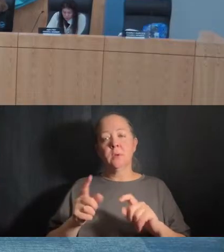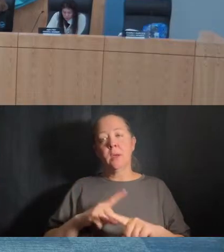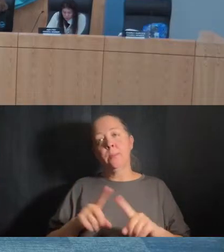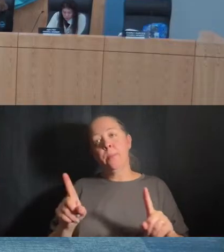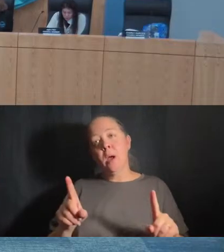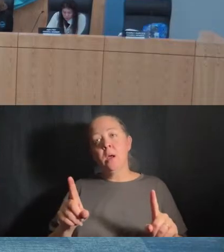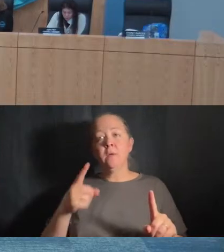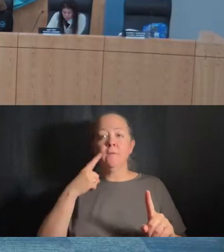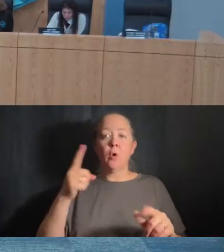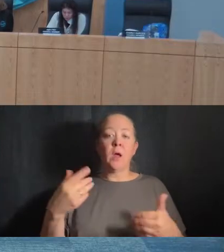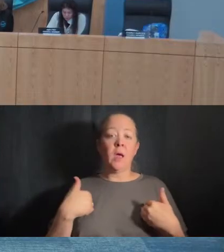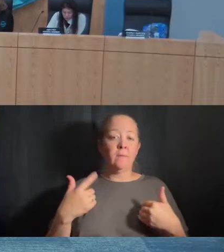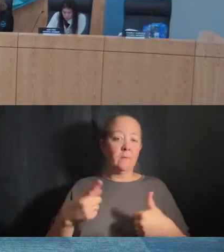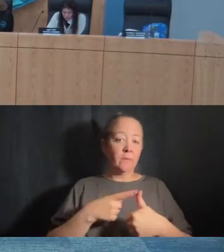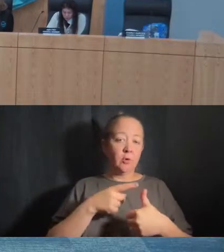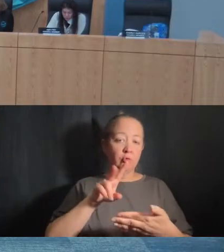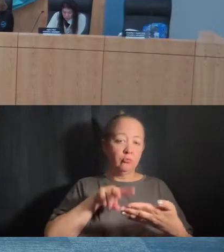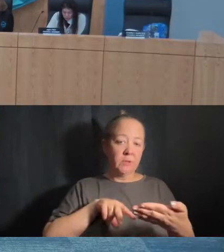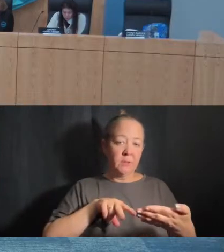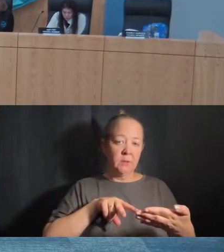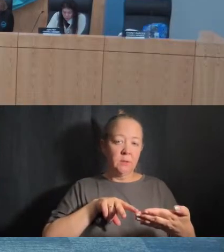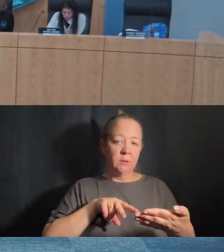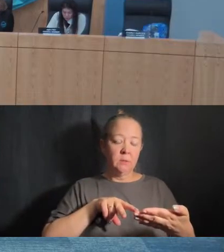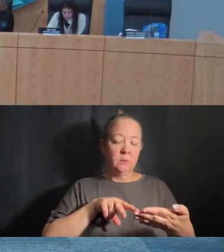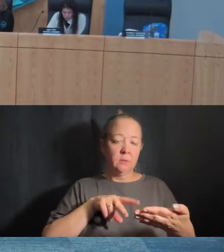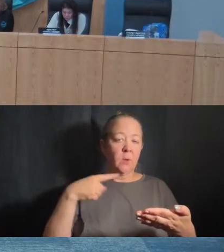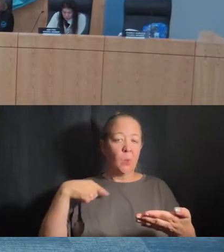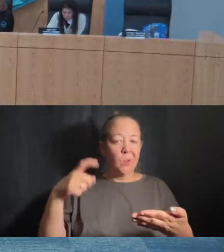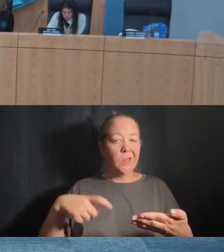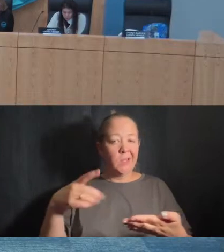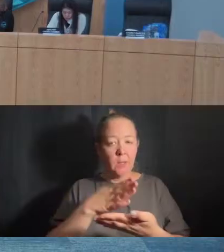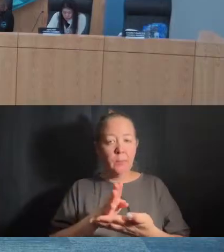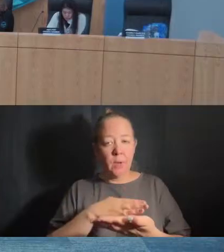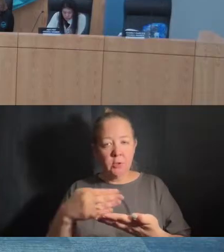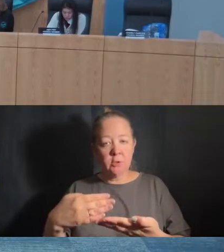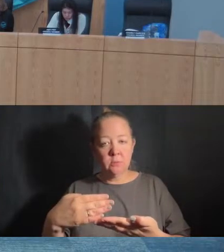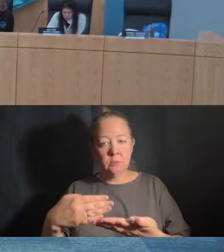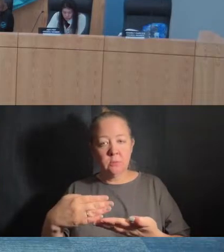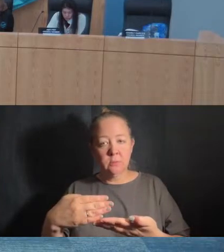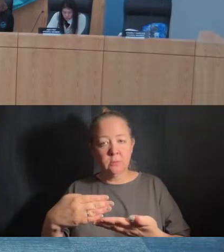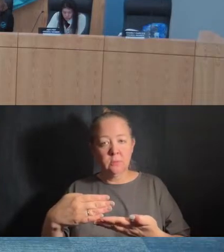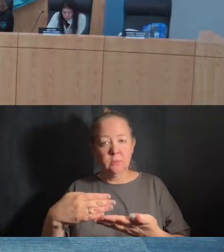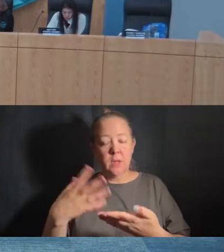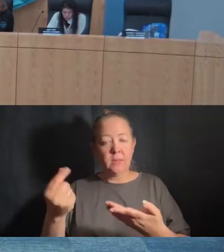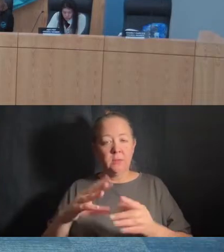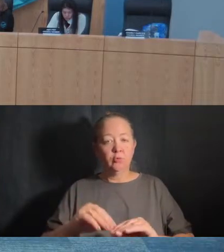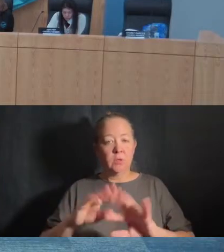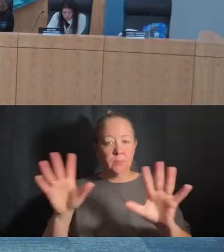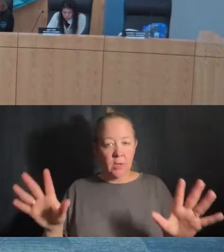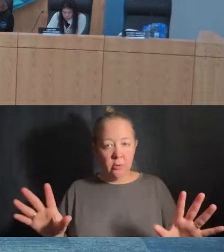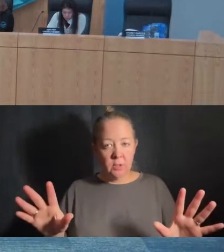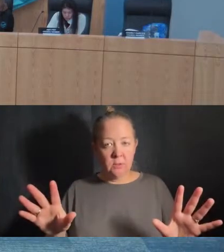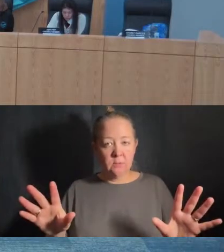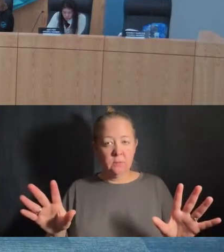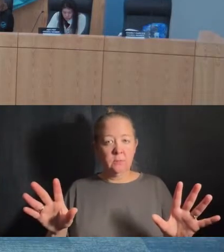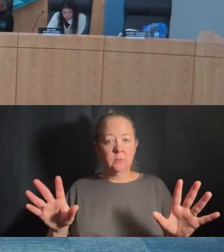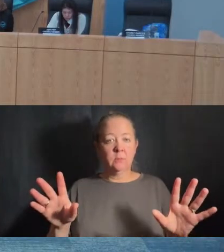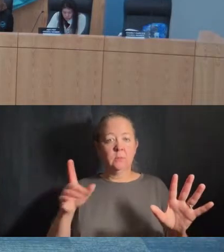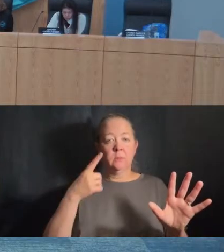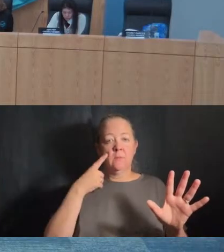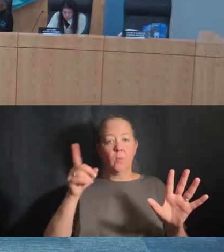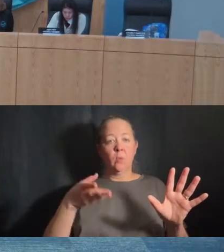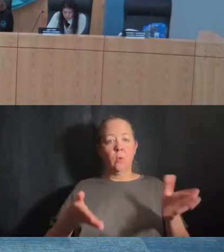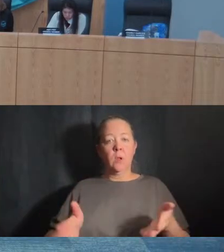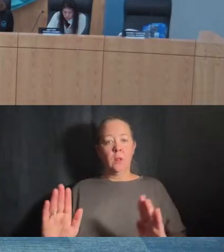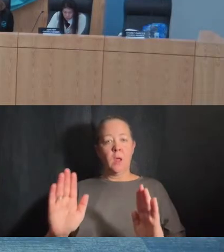have a first reader, we need a budget, and it is transparent to allow